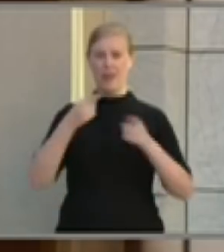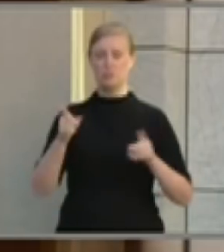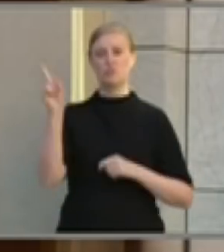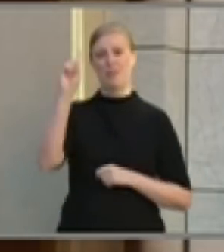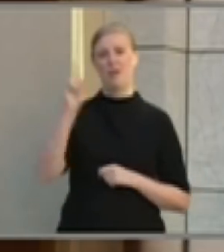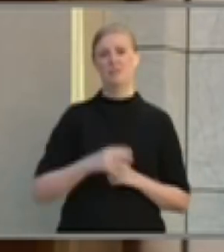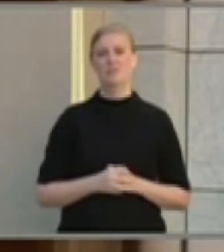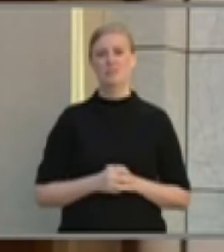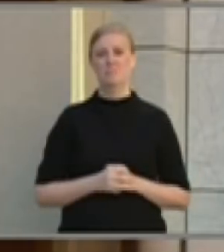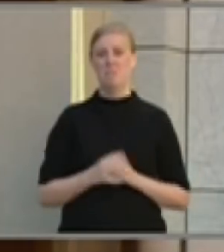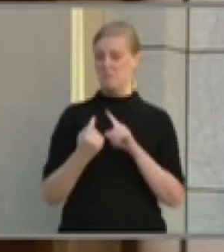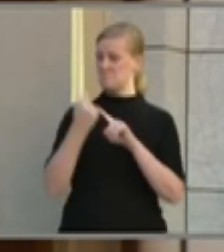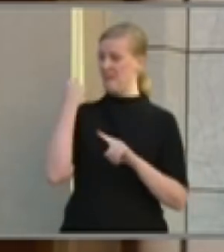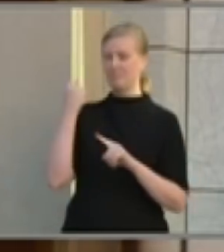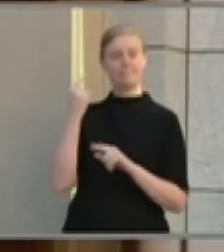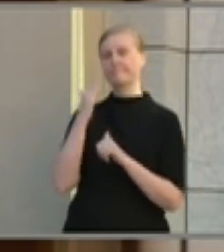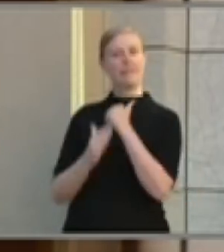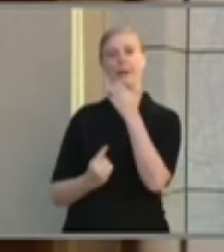in response to crises such as these.